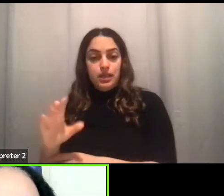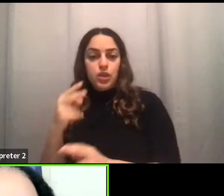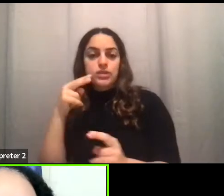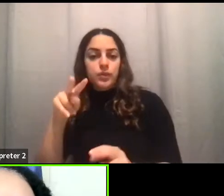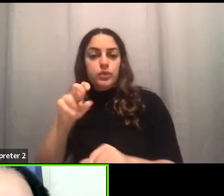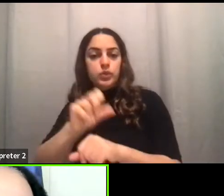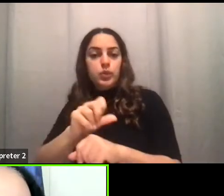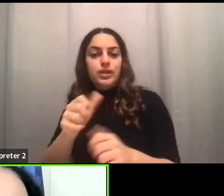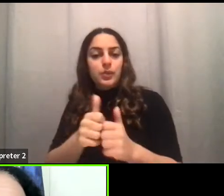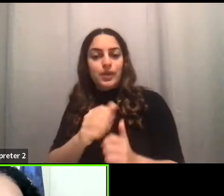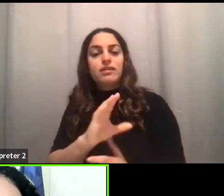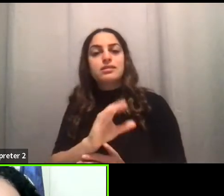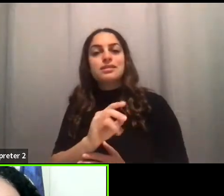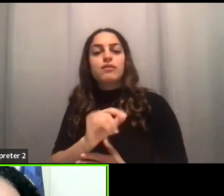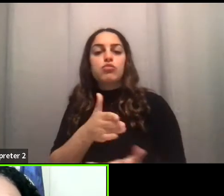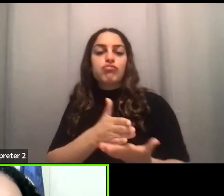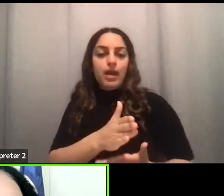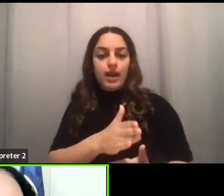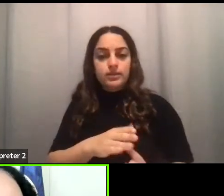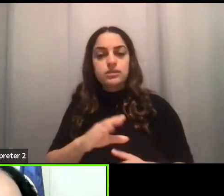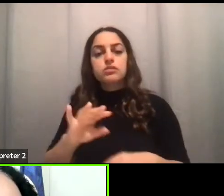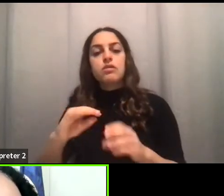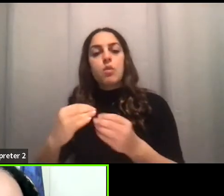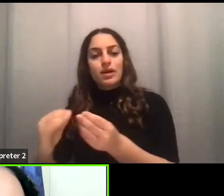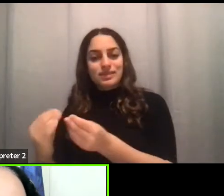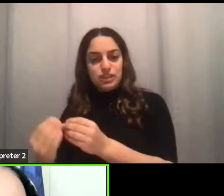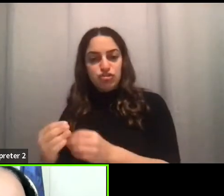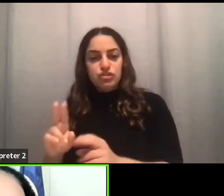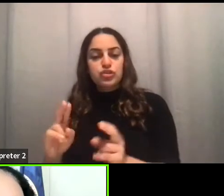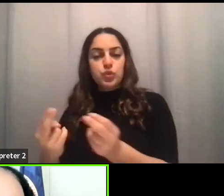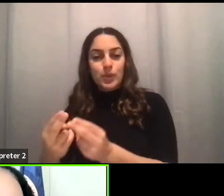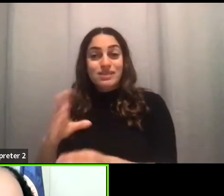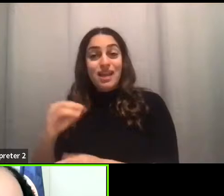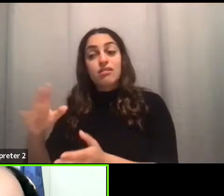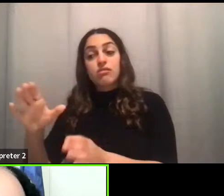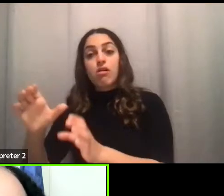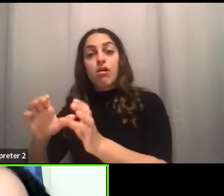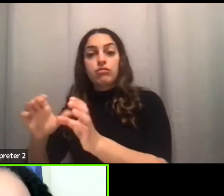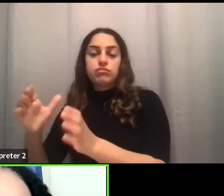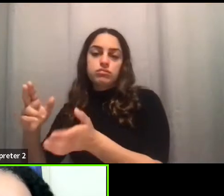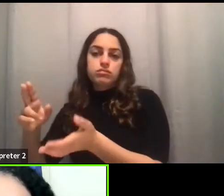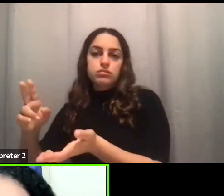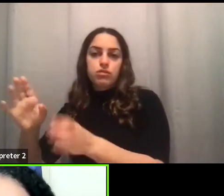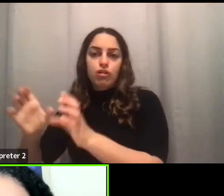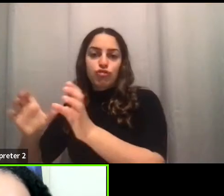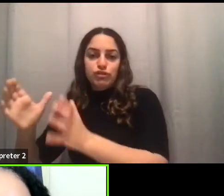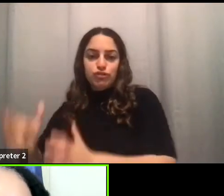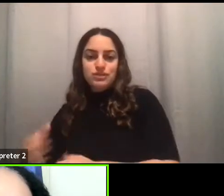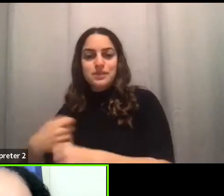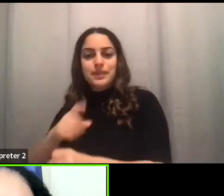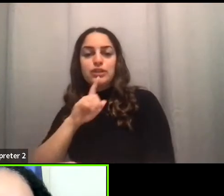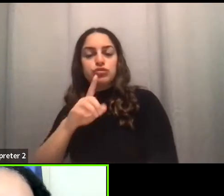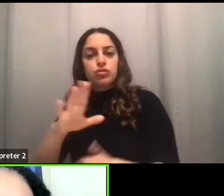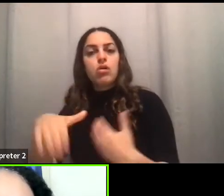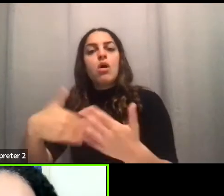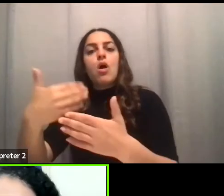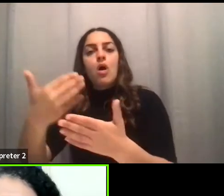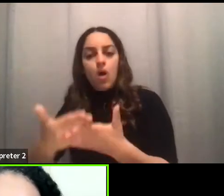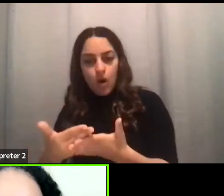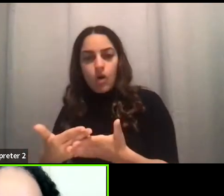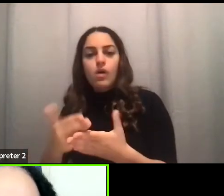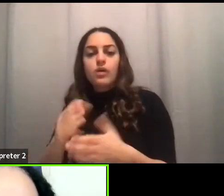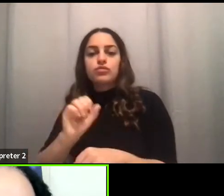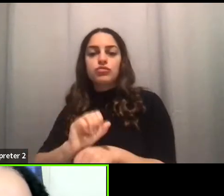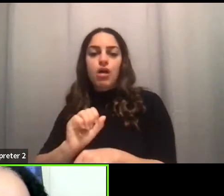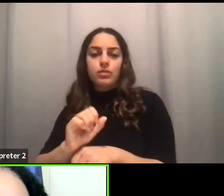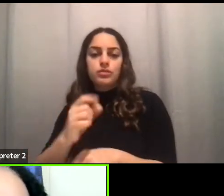unions and contractors to ensure quality jobs are open to all qualified workers and that all workers are treated with